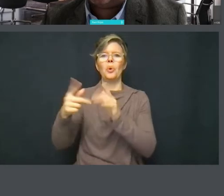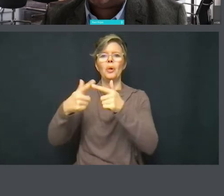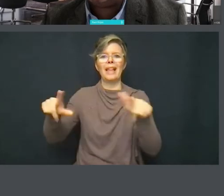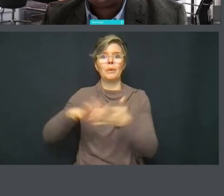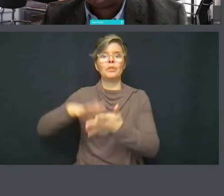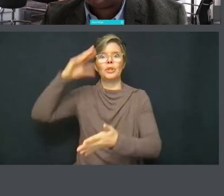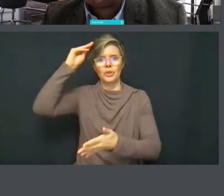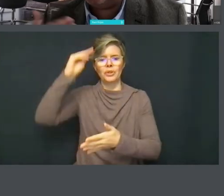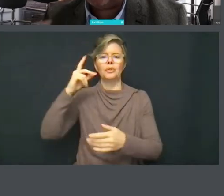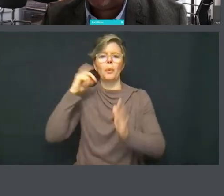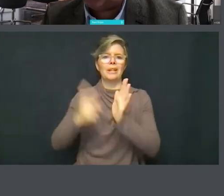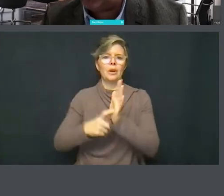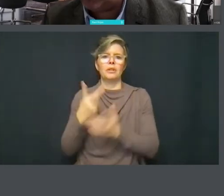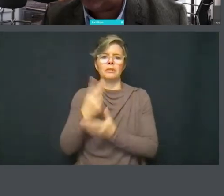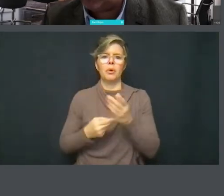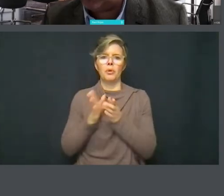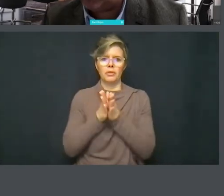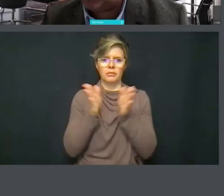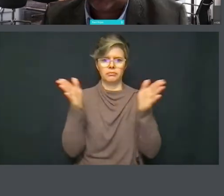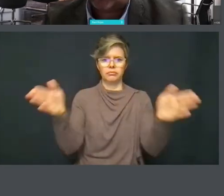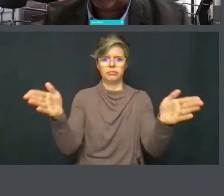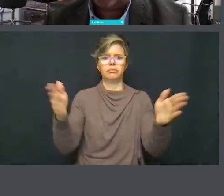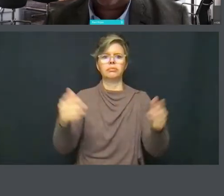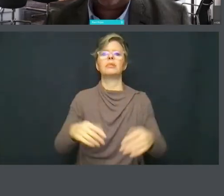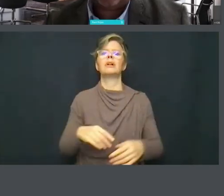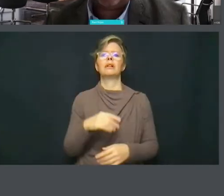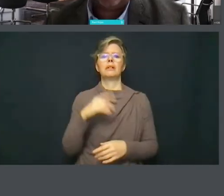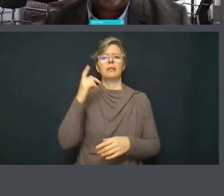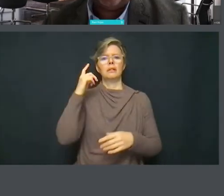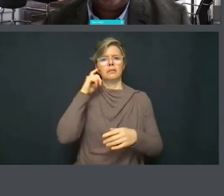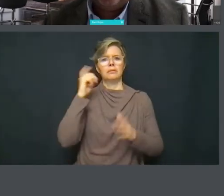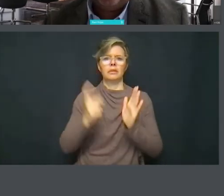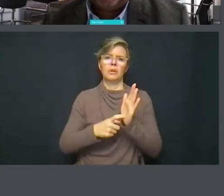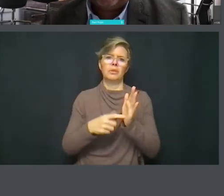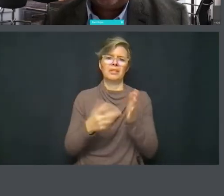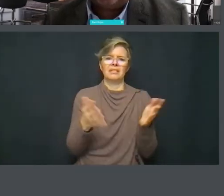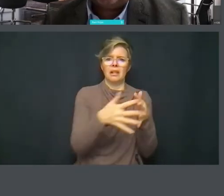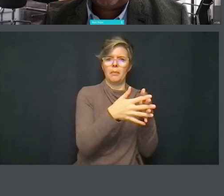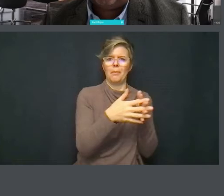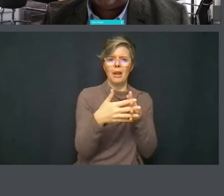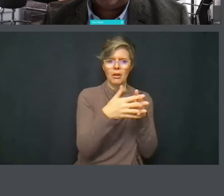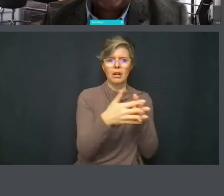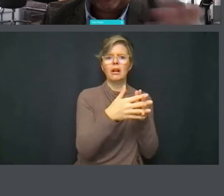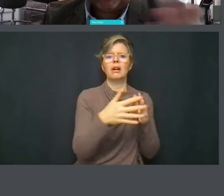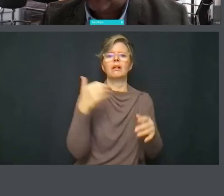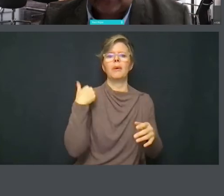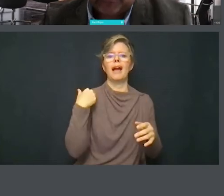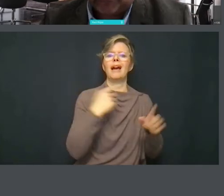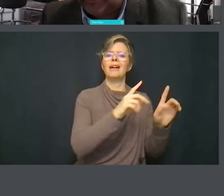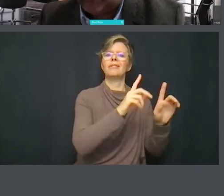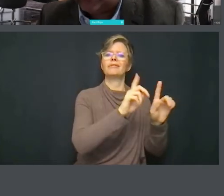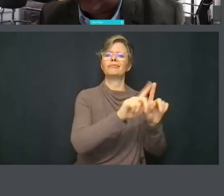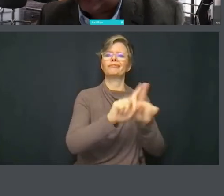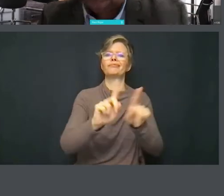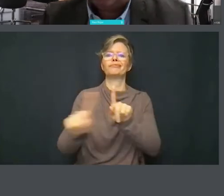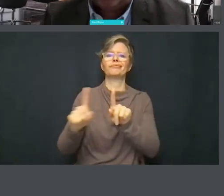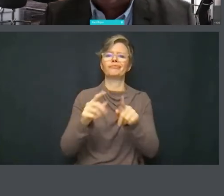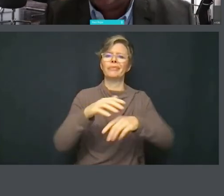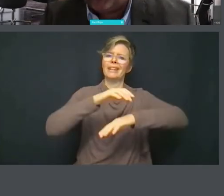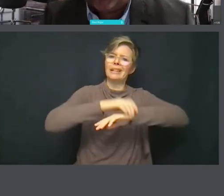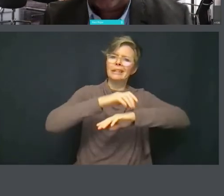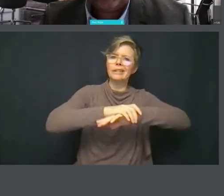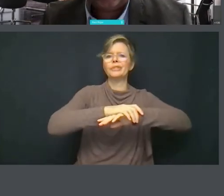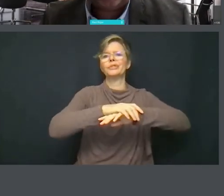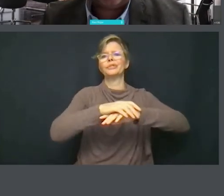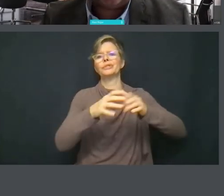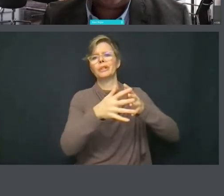of different dialectal variations that are spoken, right? And I have some examples here from the US. Of course, we see it different languages or